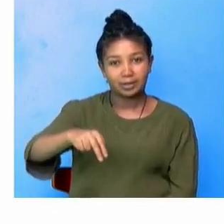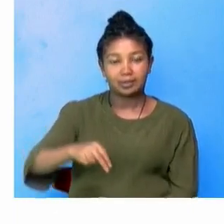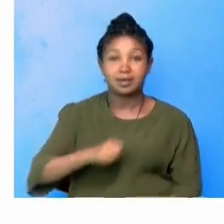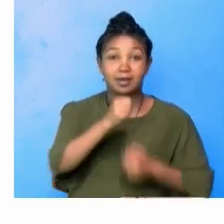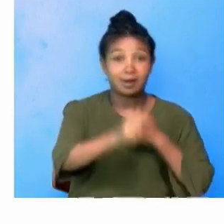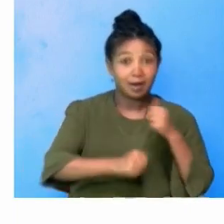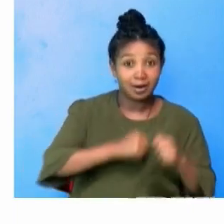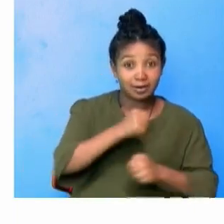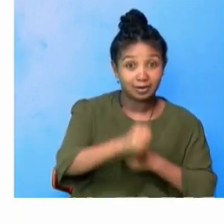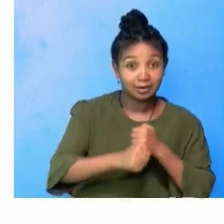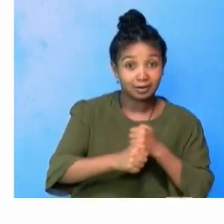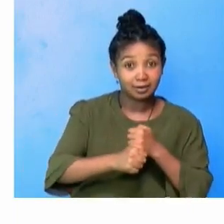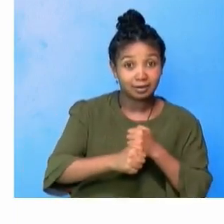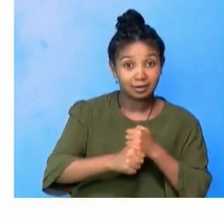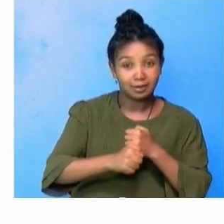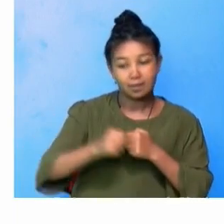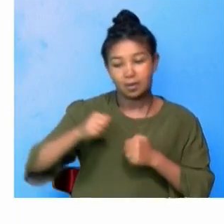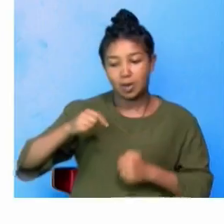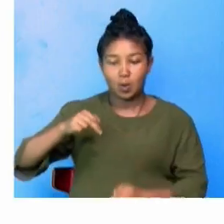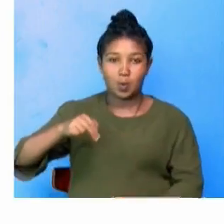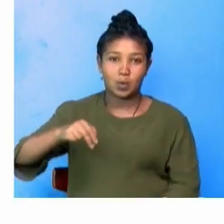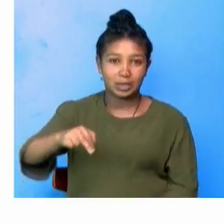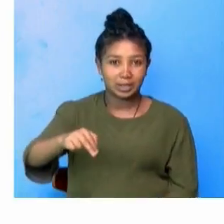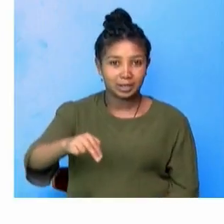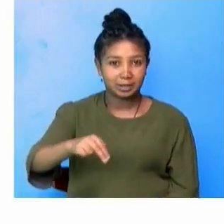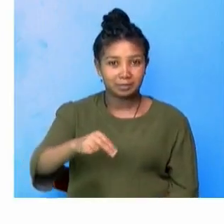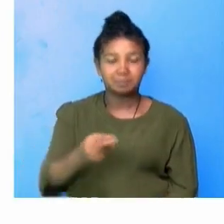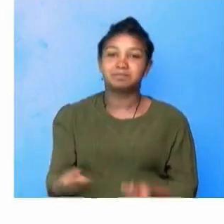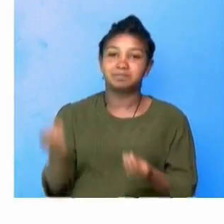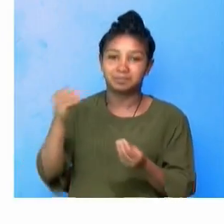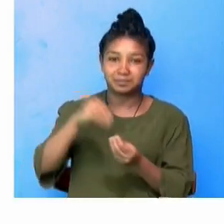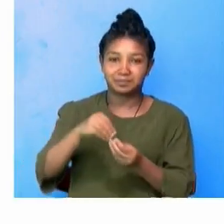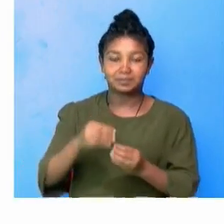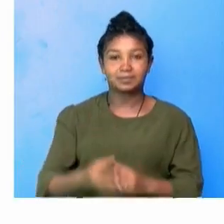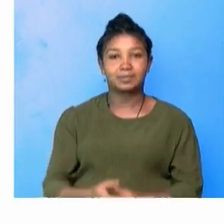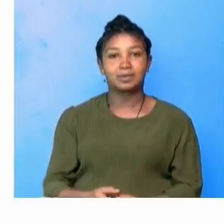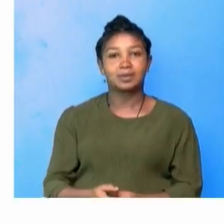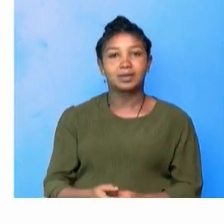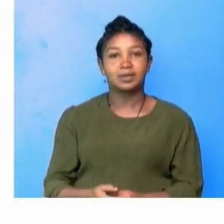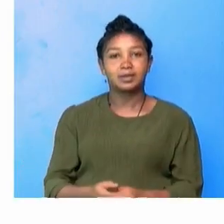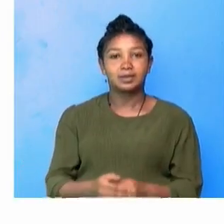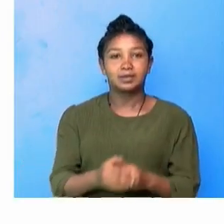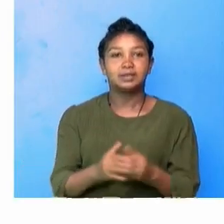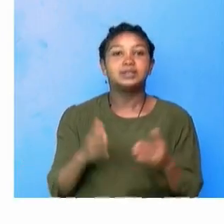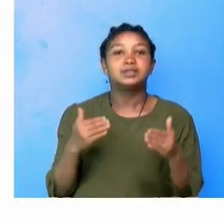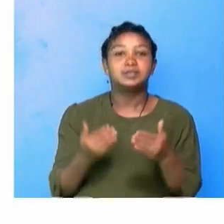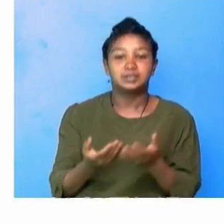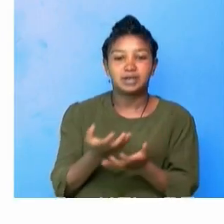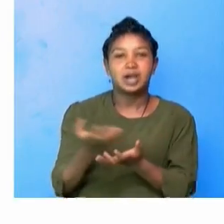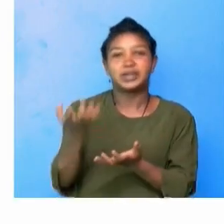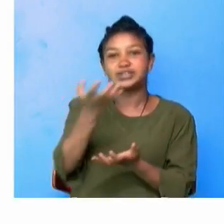Run, walk. Let us add some meaning. Reach,